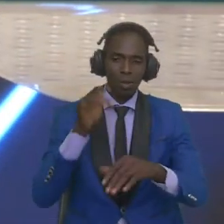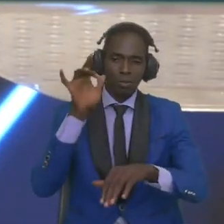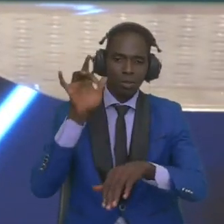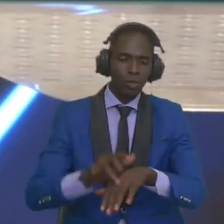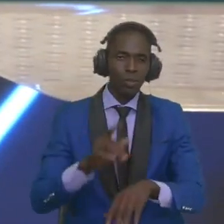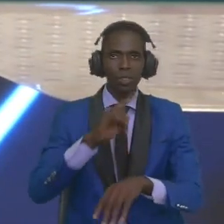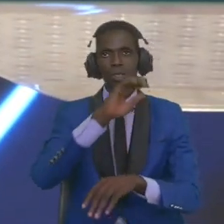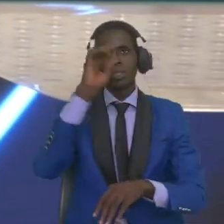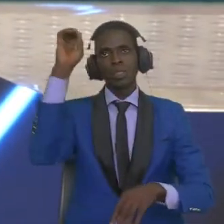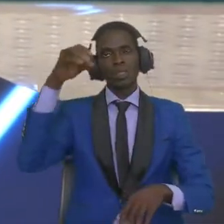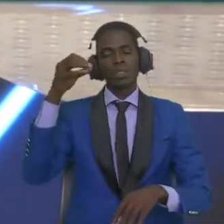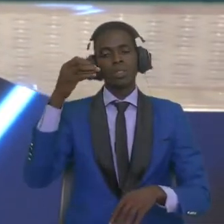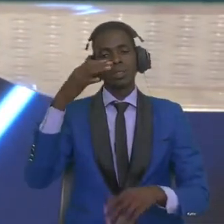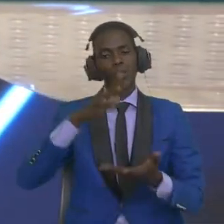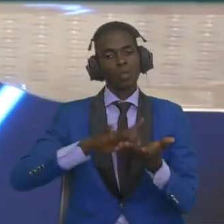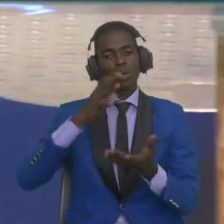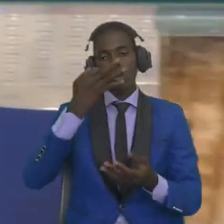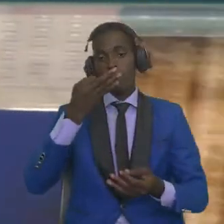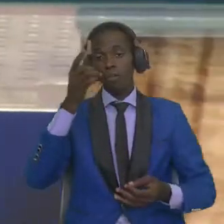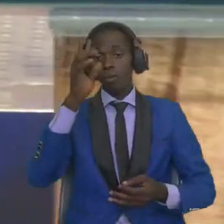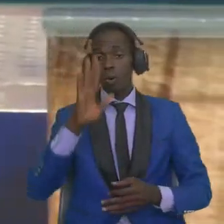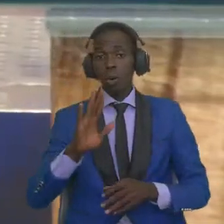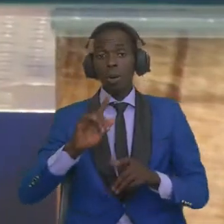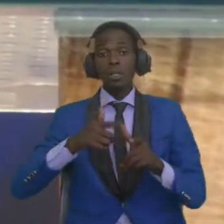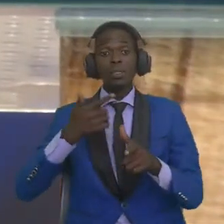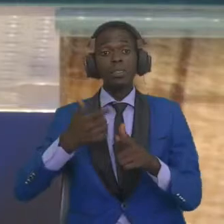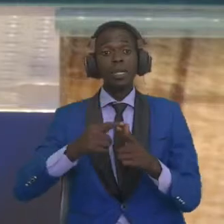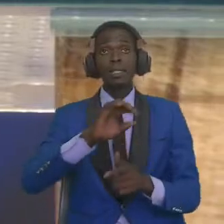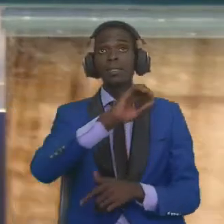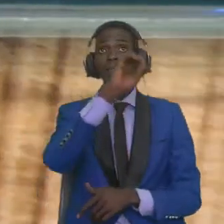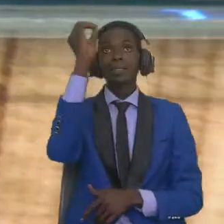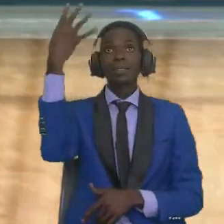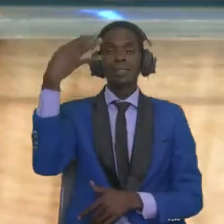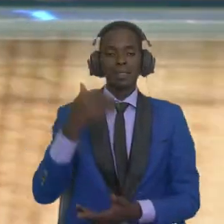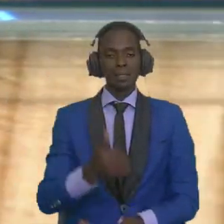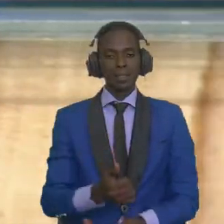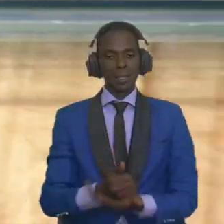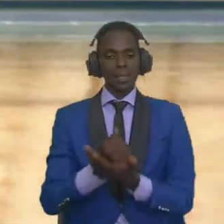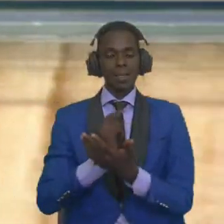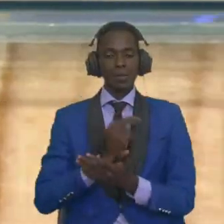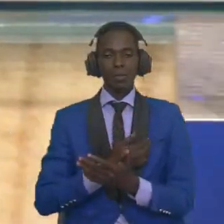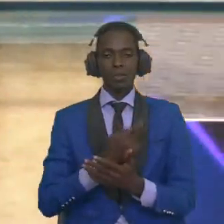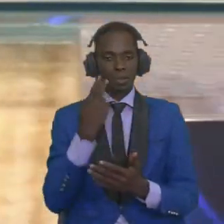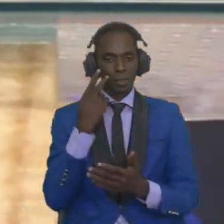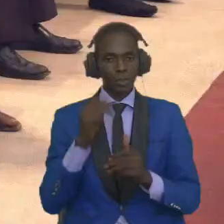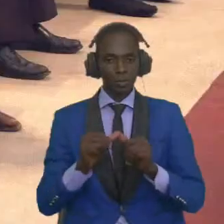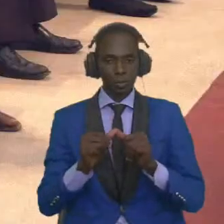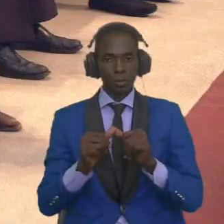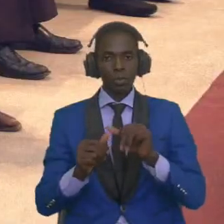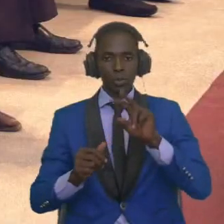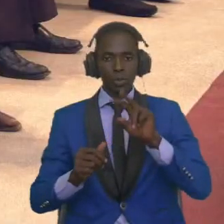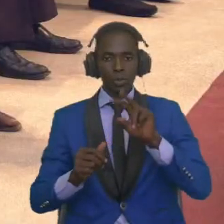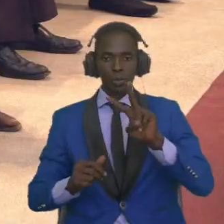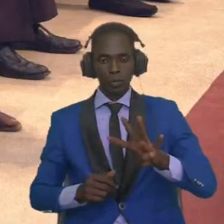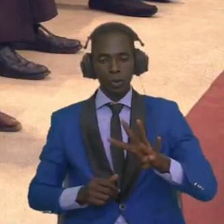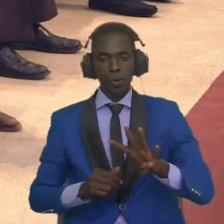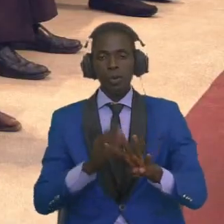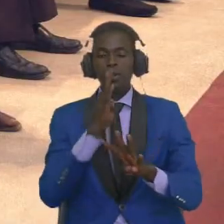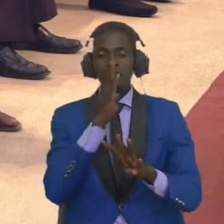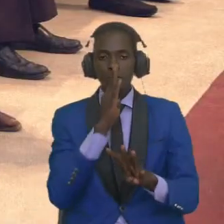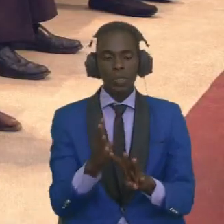grace comes in. Verse 24. In verse 24, being justified freely by